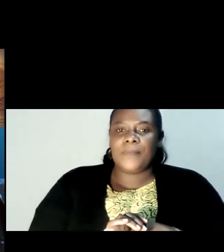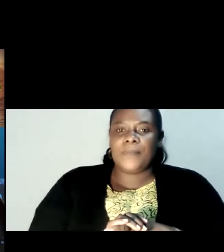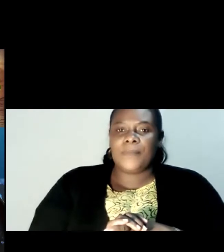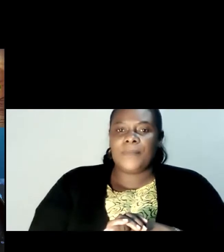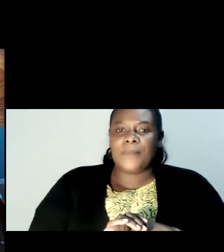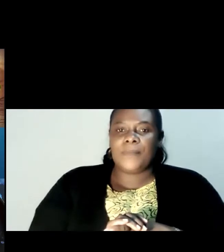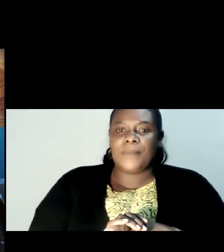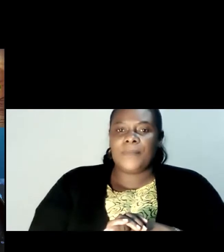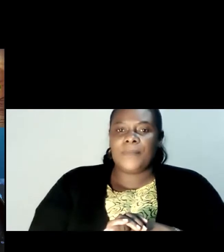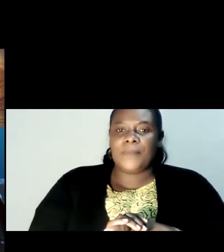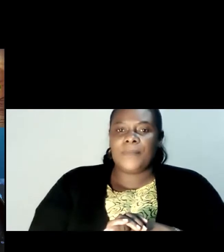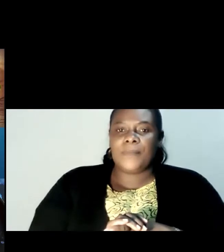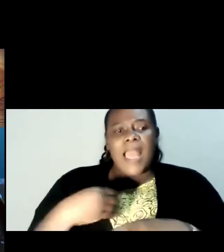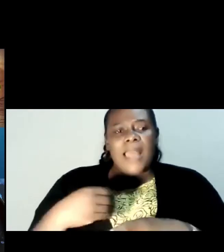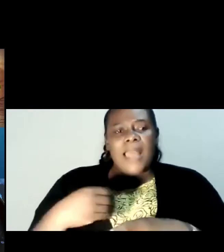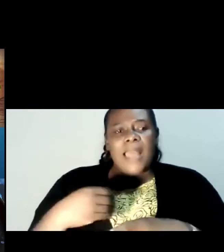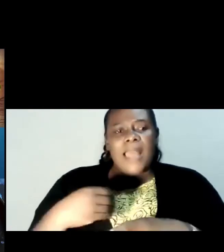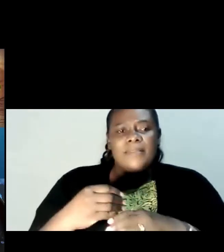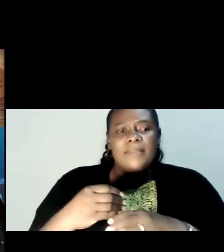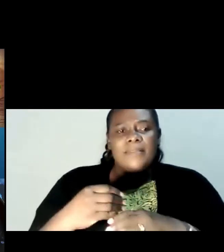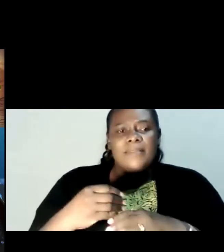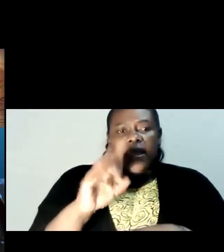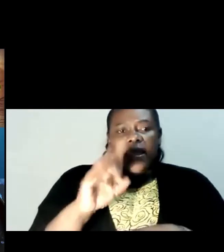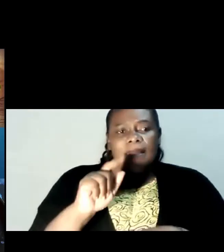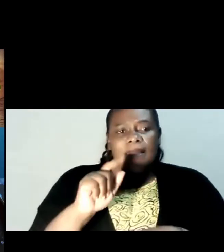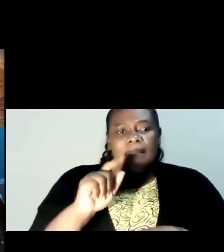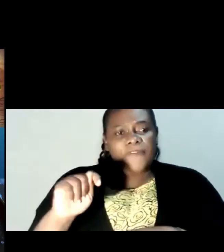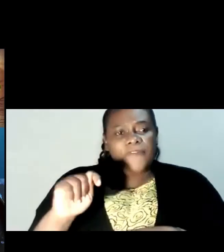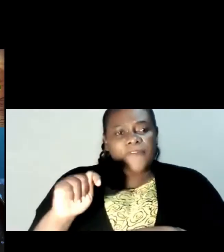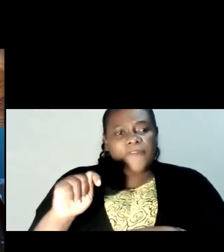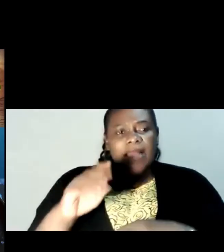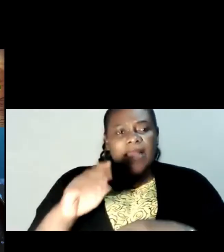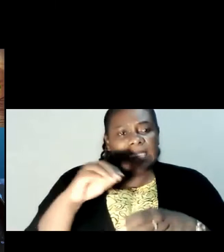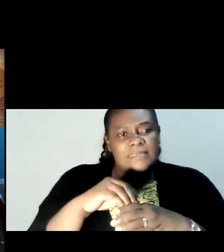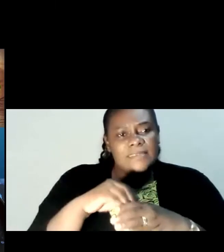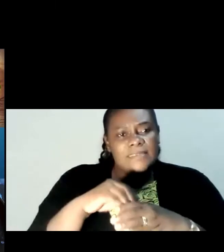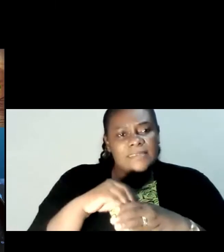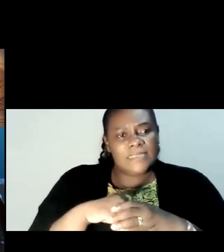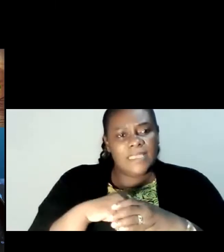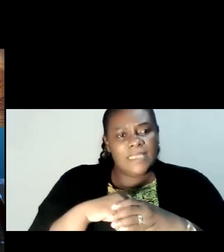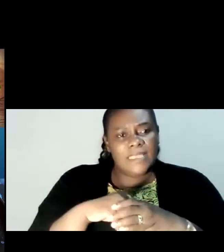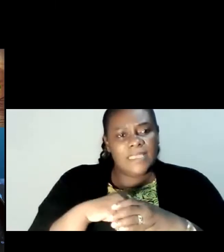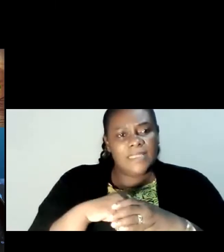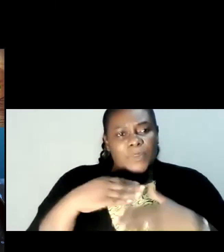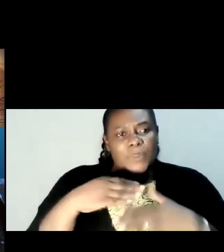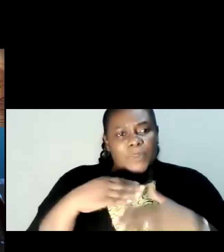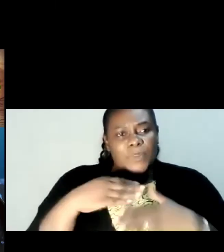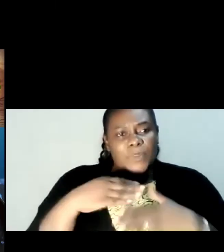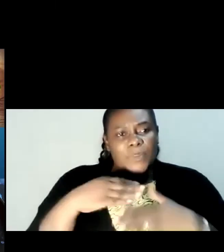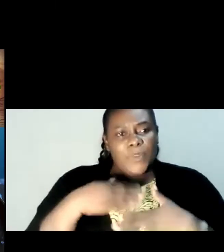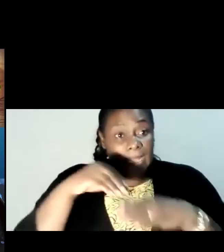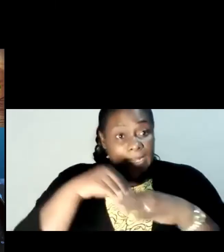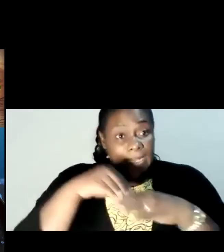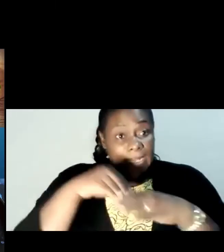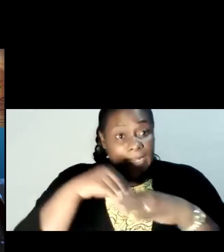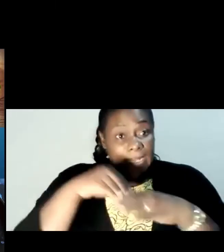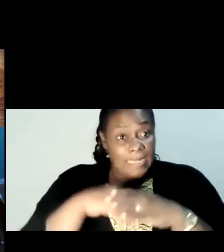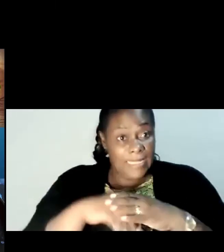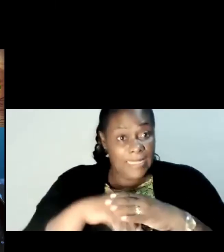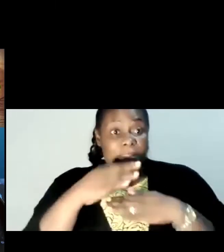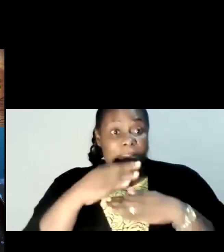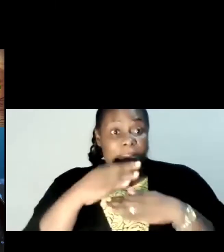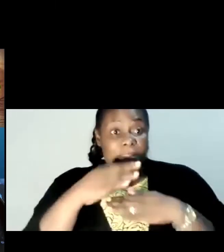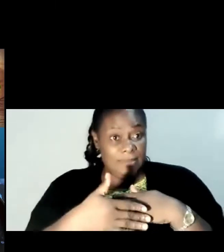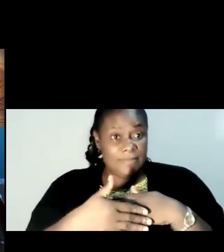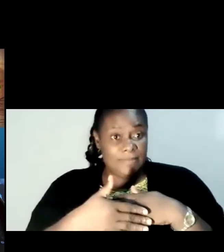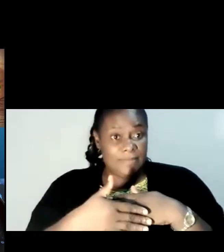fat is stored, and some of it gets into the blood, and it actually